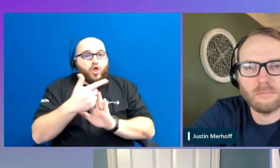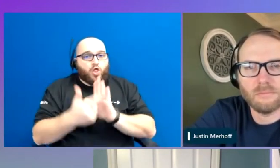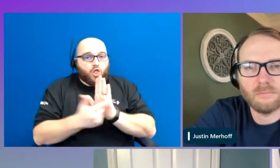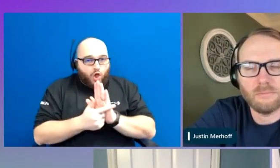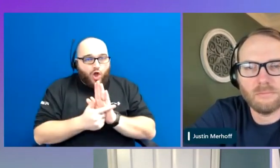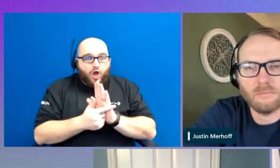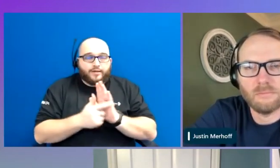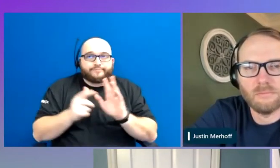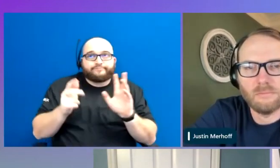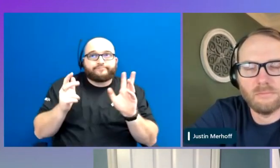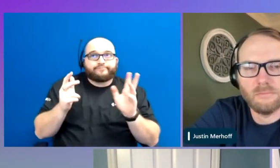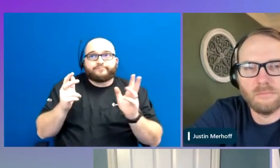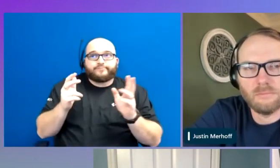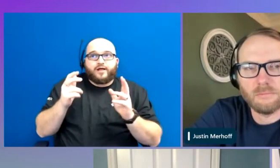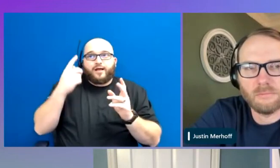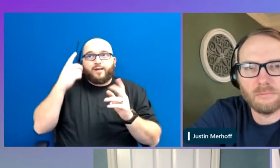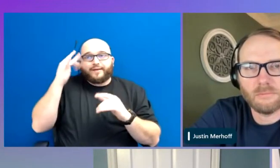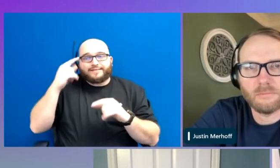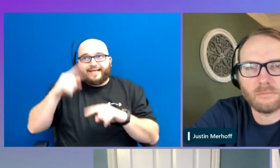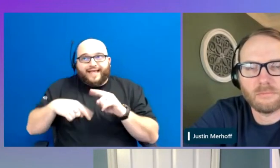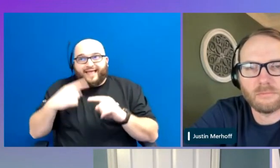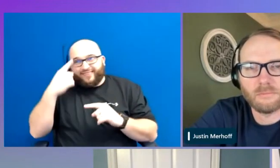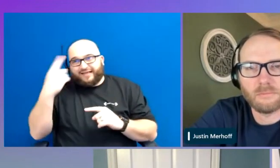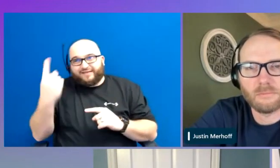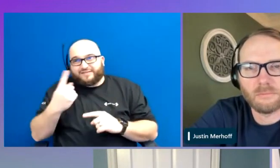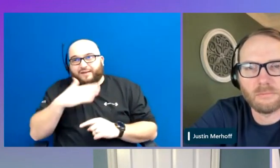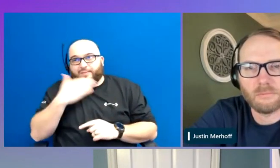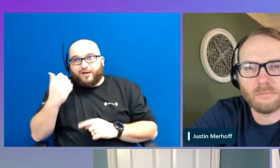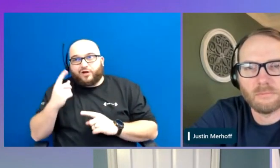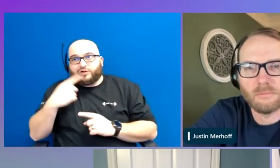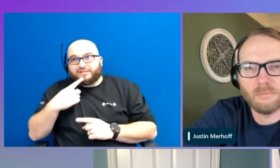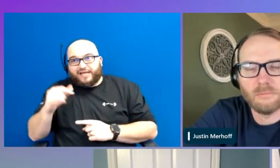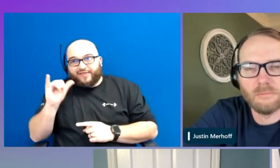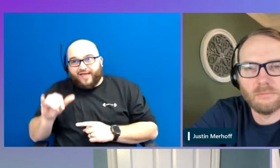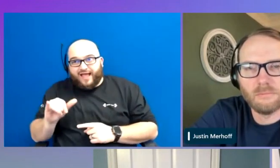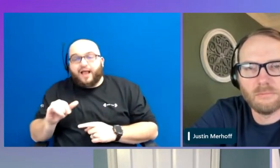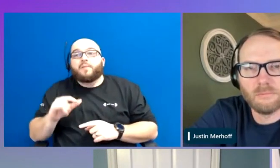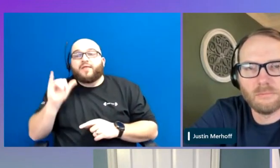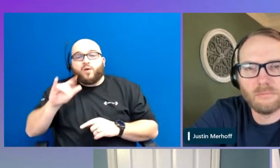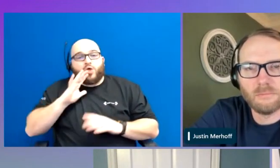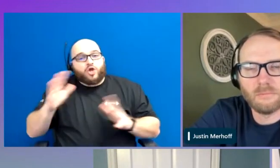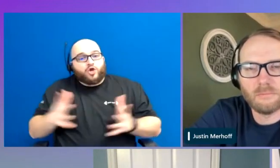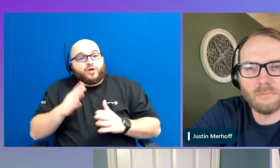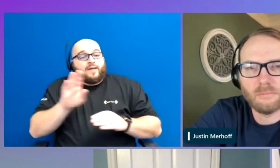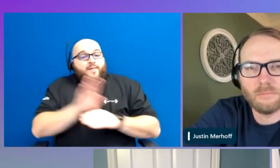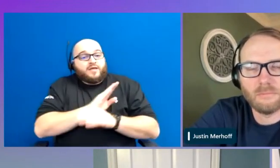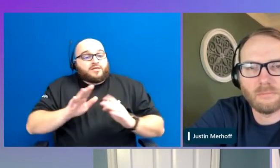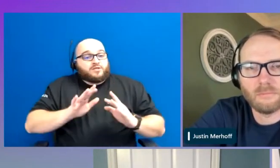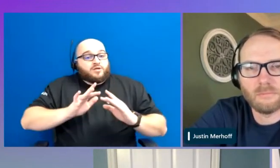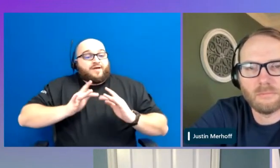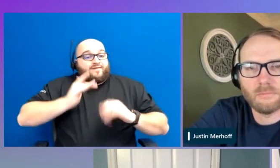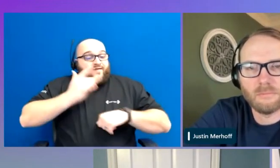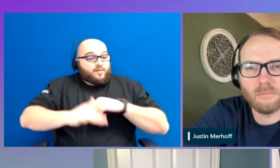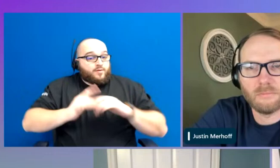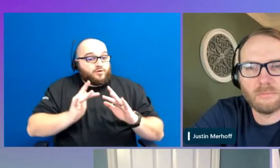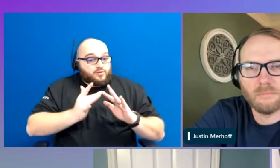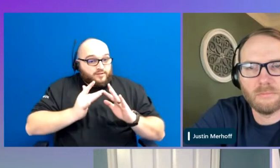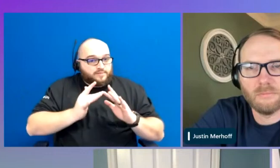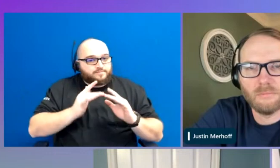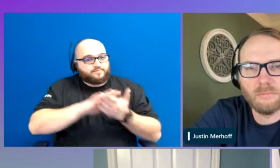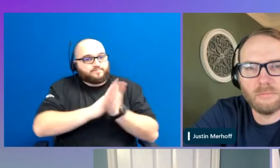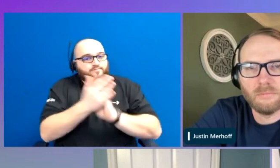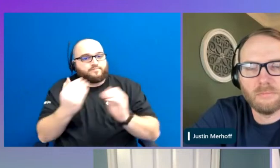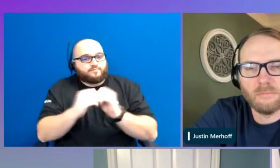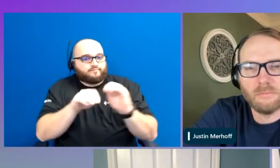better words, that encourages companies doing business online to be accessible. It's